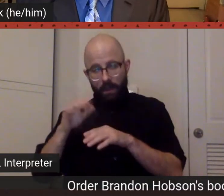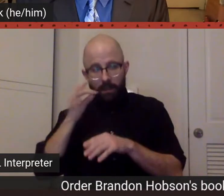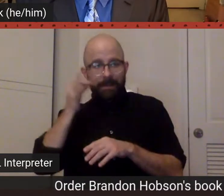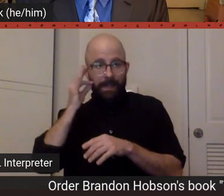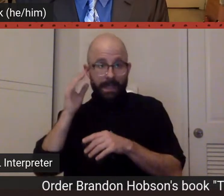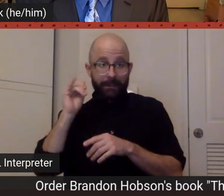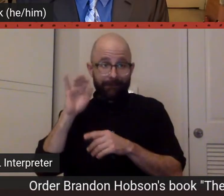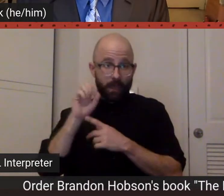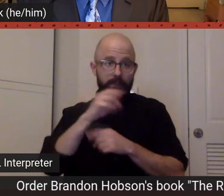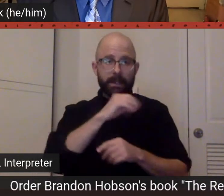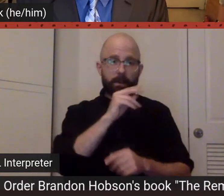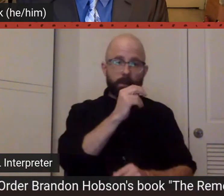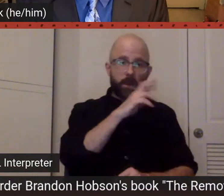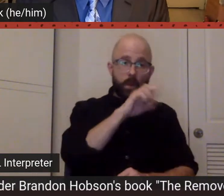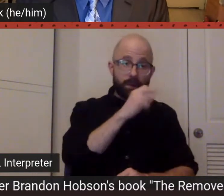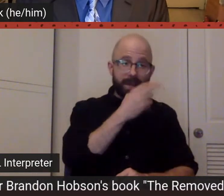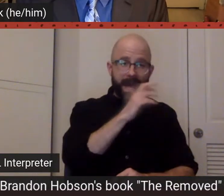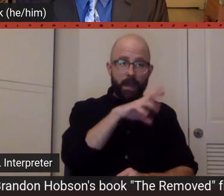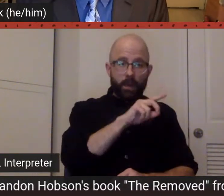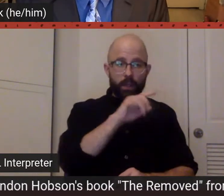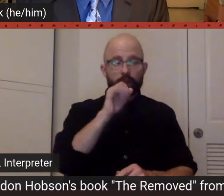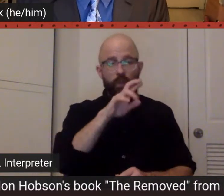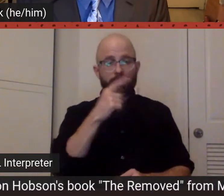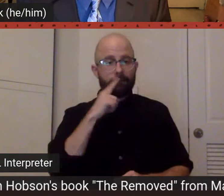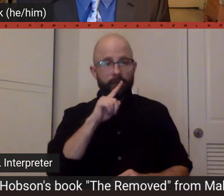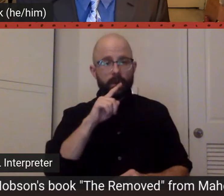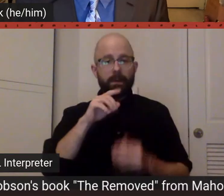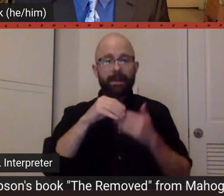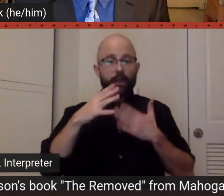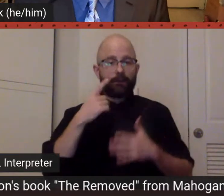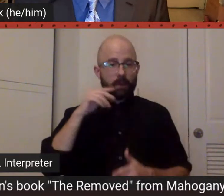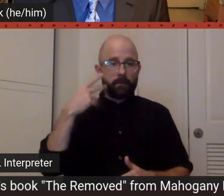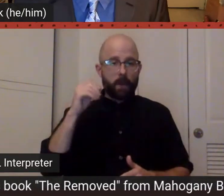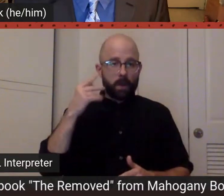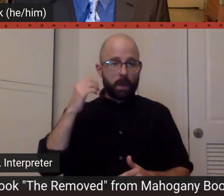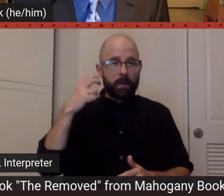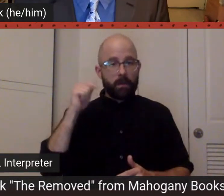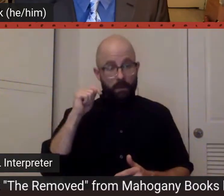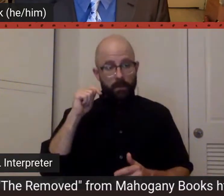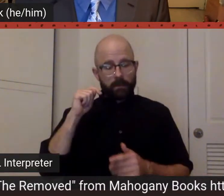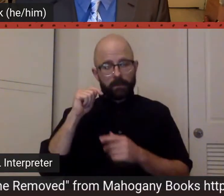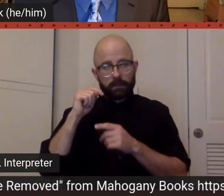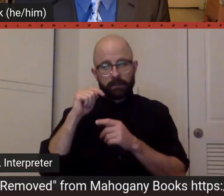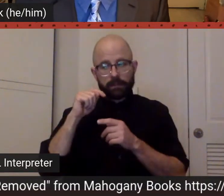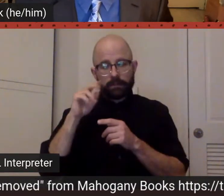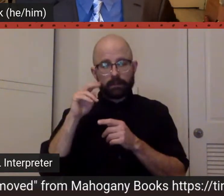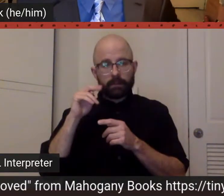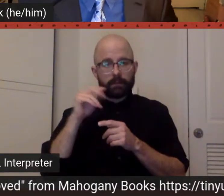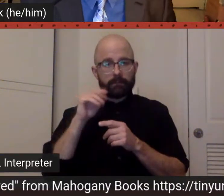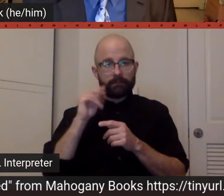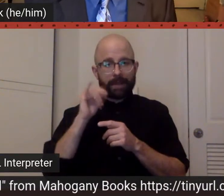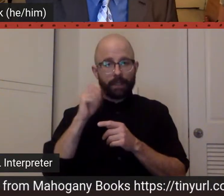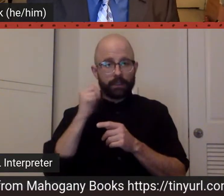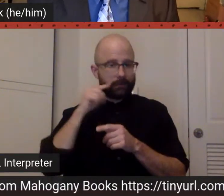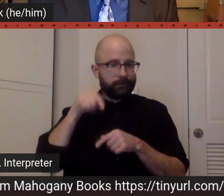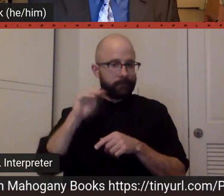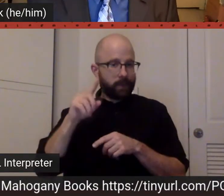as Norris Howard Jr., who is a leader of the Pocomoke Nation here in Maryland. So more information about those events is available